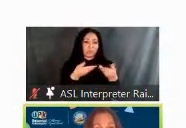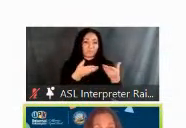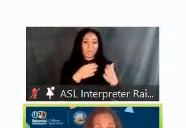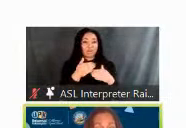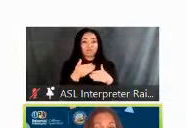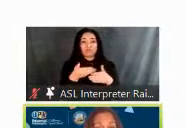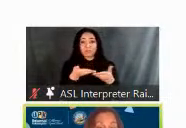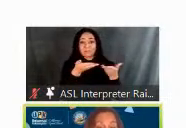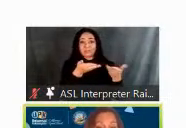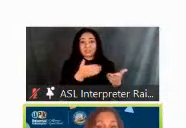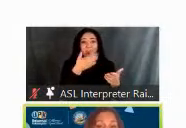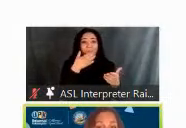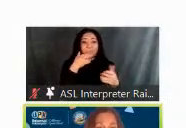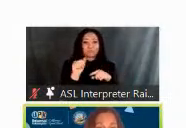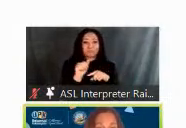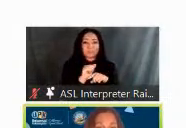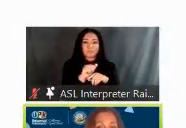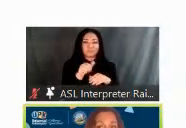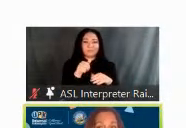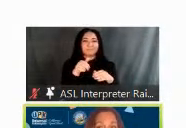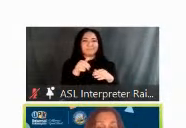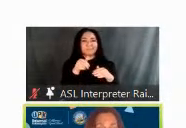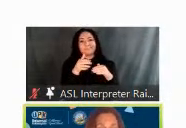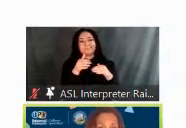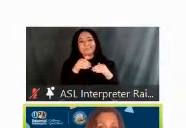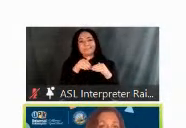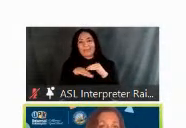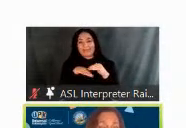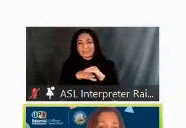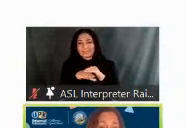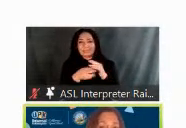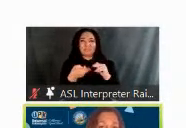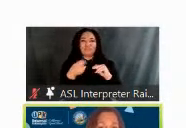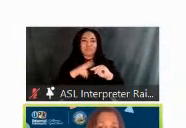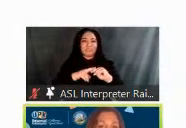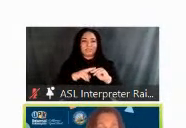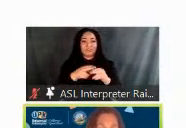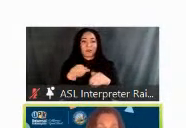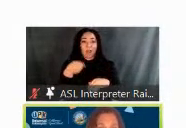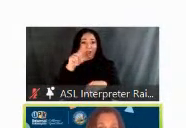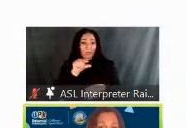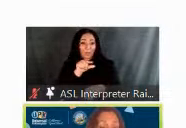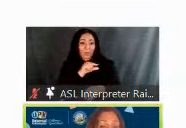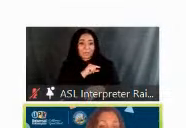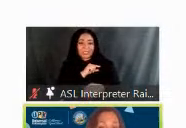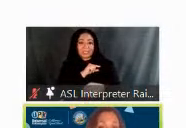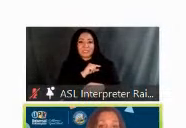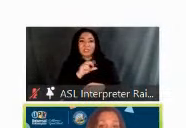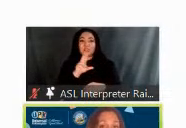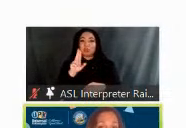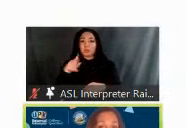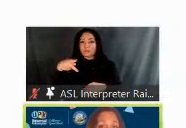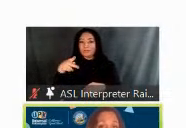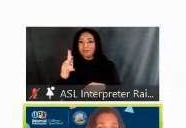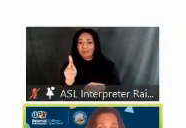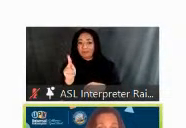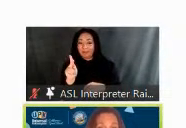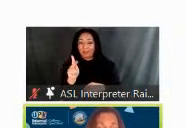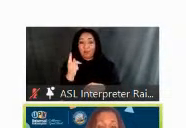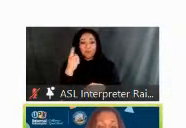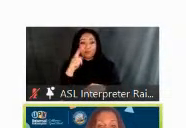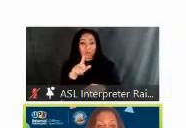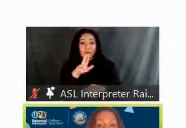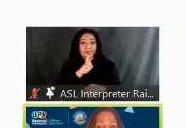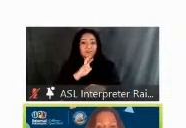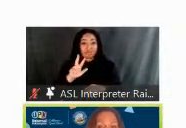on best practices for increasing access to high quality universal pre-K programs for 3 and 4-year-old